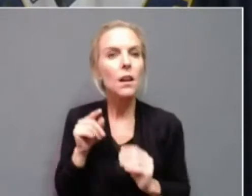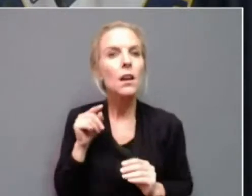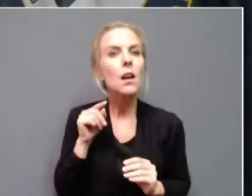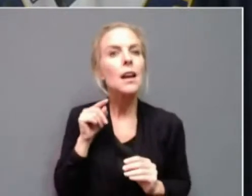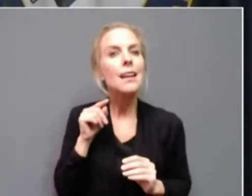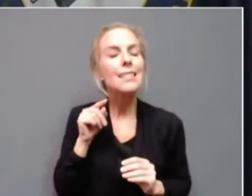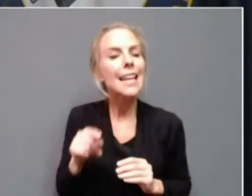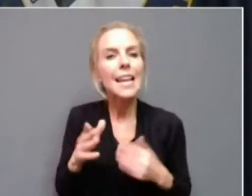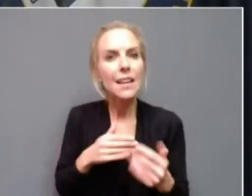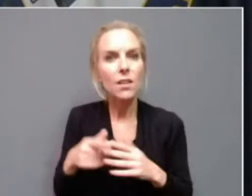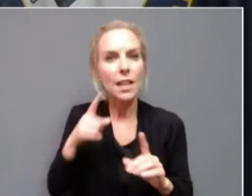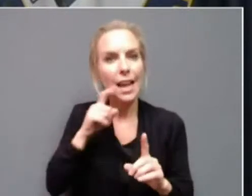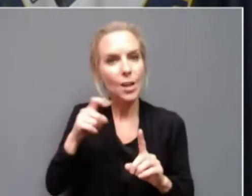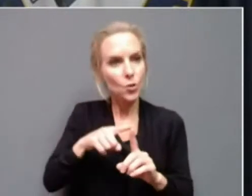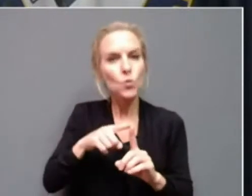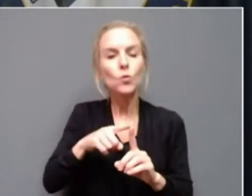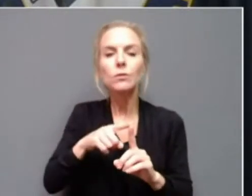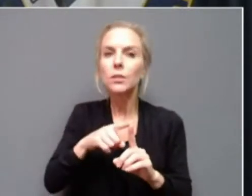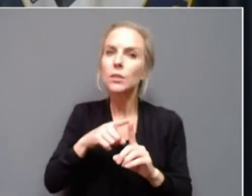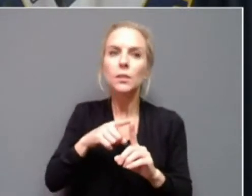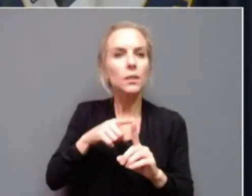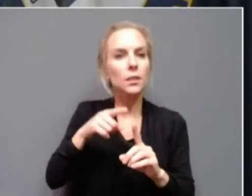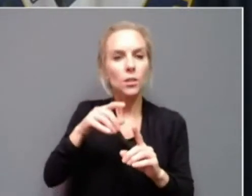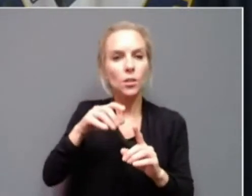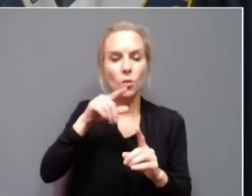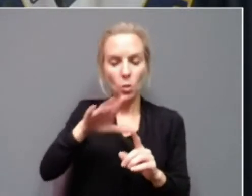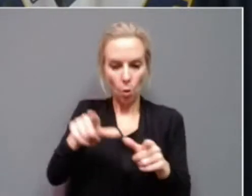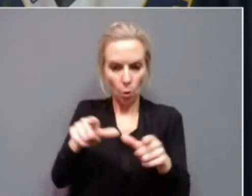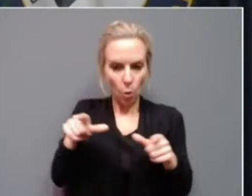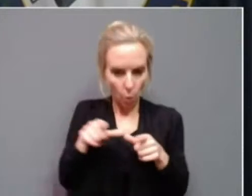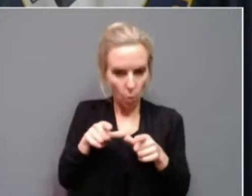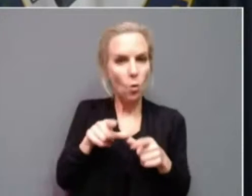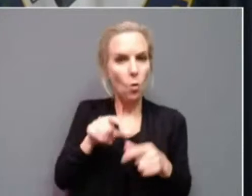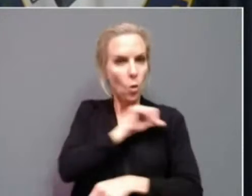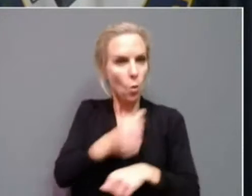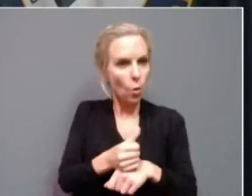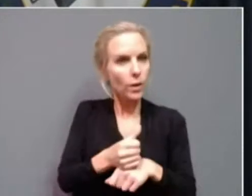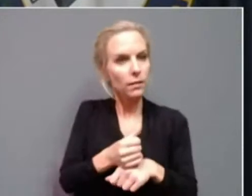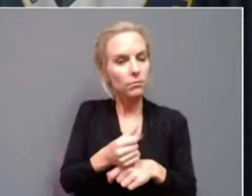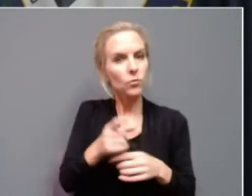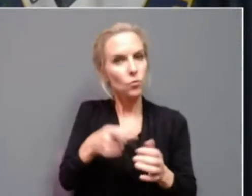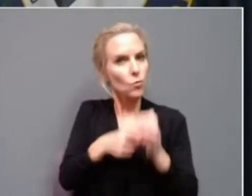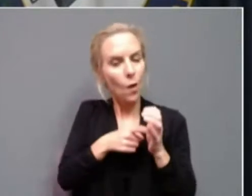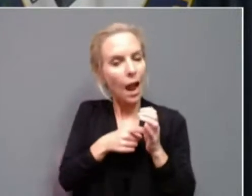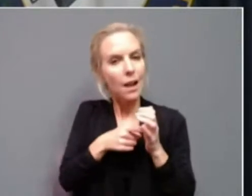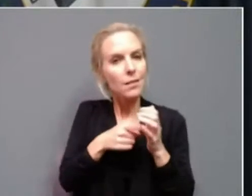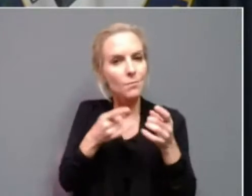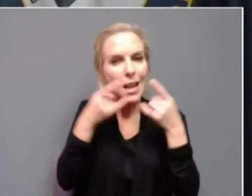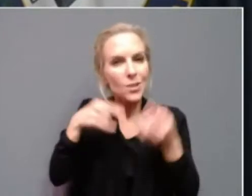units to require masking in schools. And that is crazy. All right.